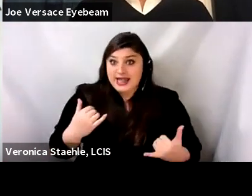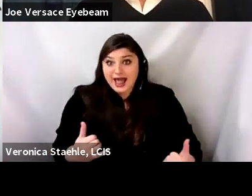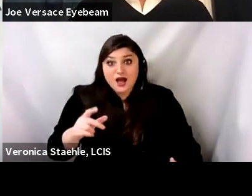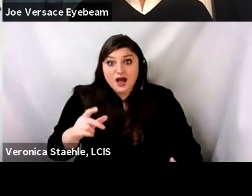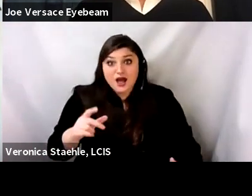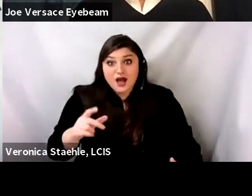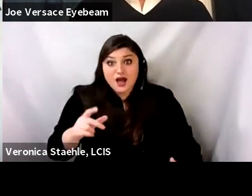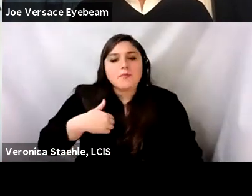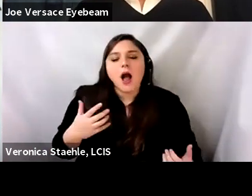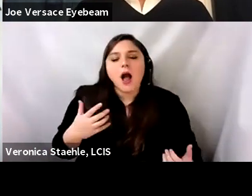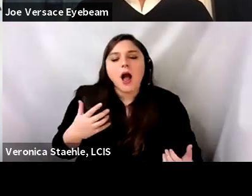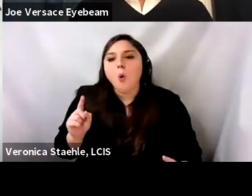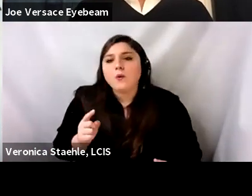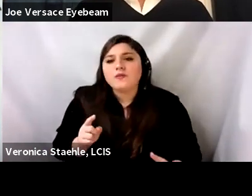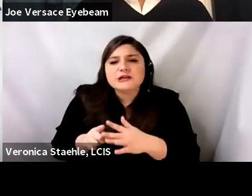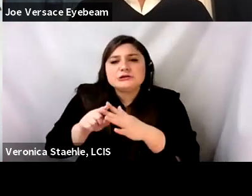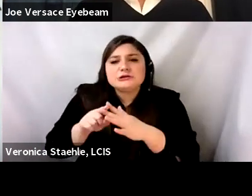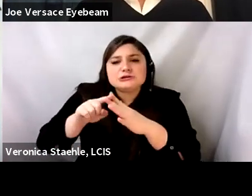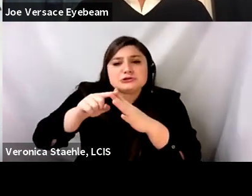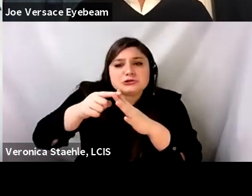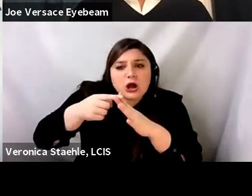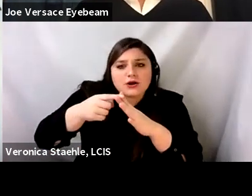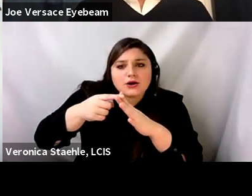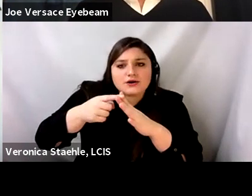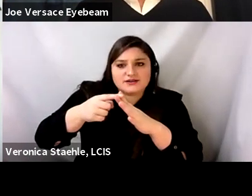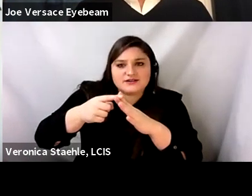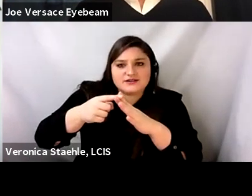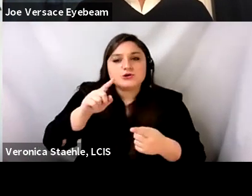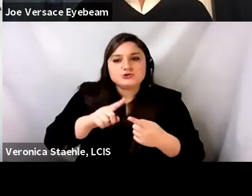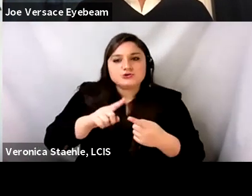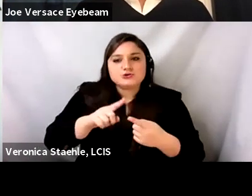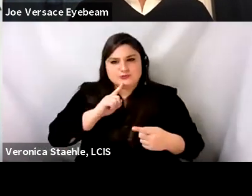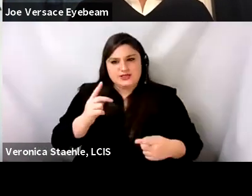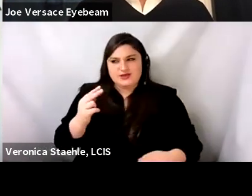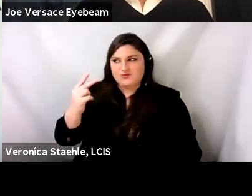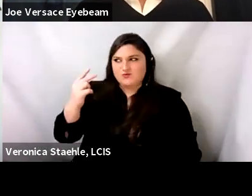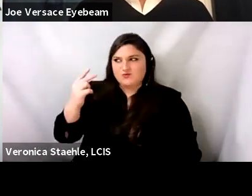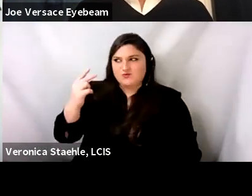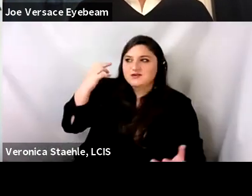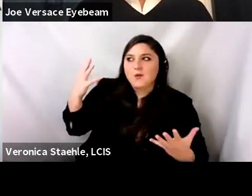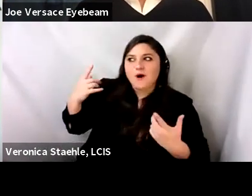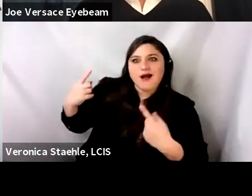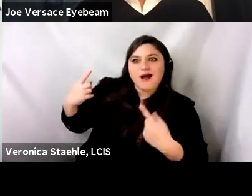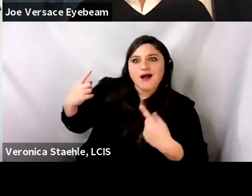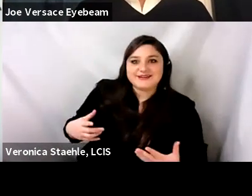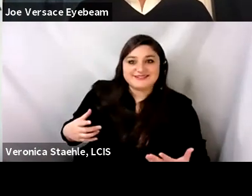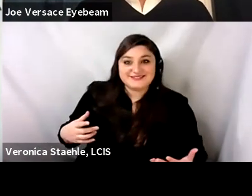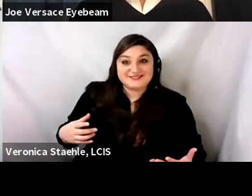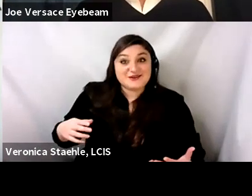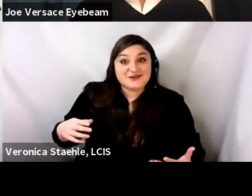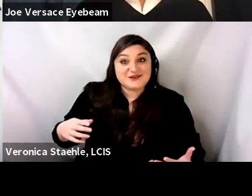of trajectories that we've been mapping out this year, we're continuing to do that going into the next year. This is not the end